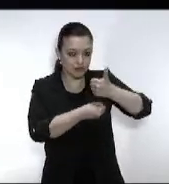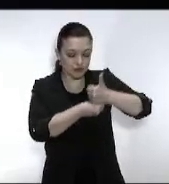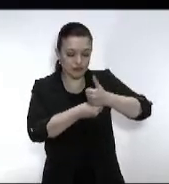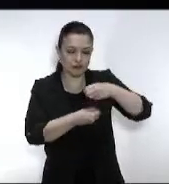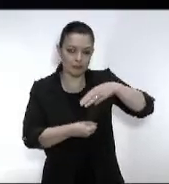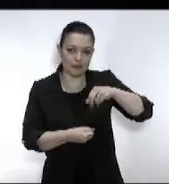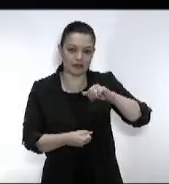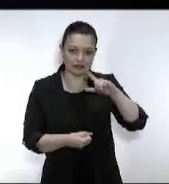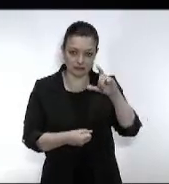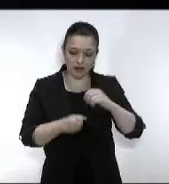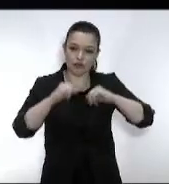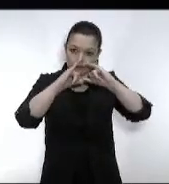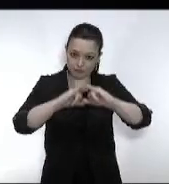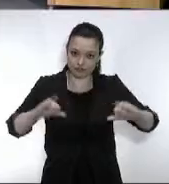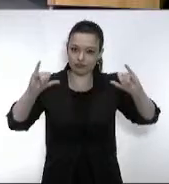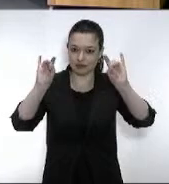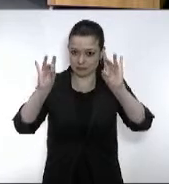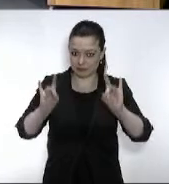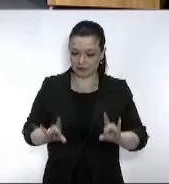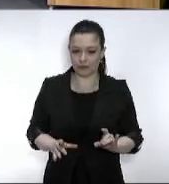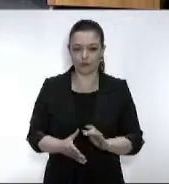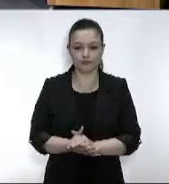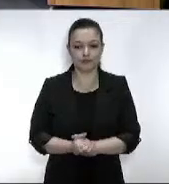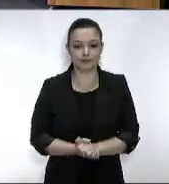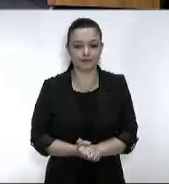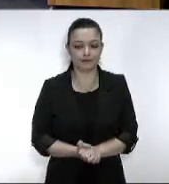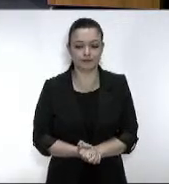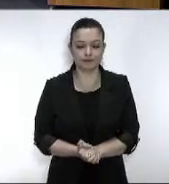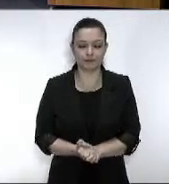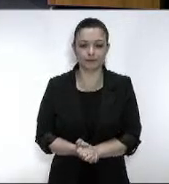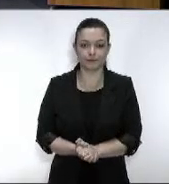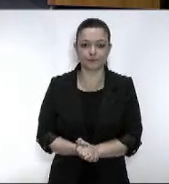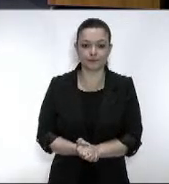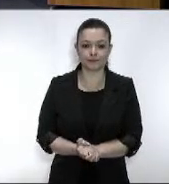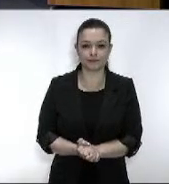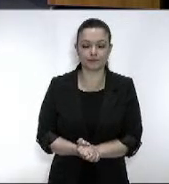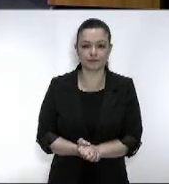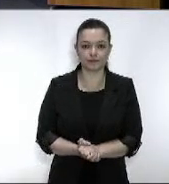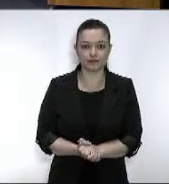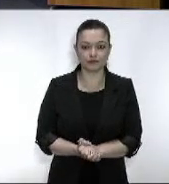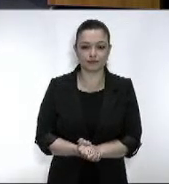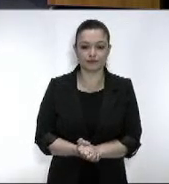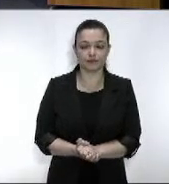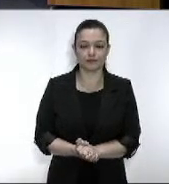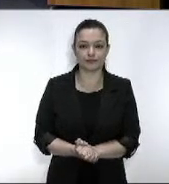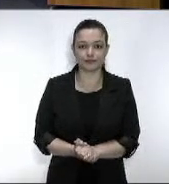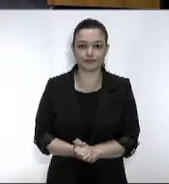Global Education at Kent State University, Marcelo Fantoni, has sent a special message.